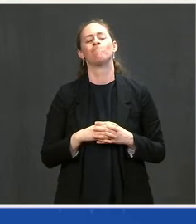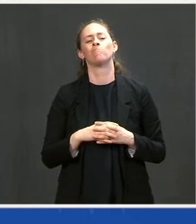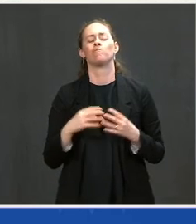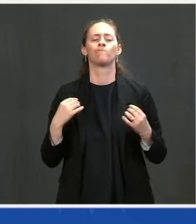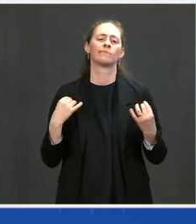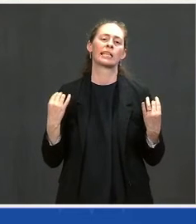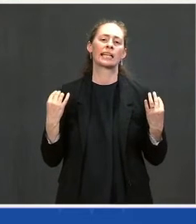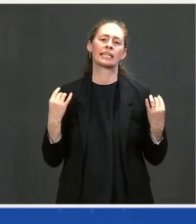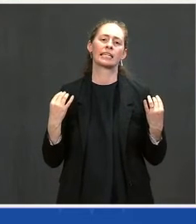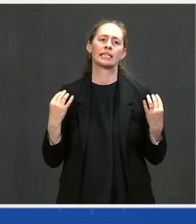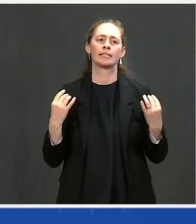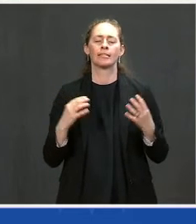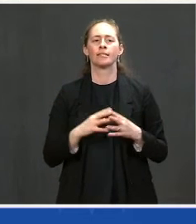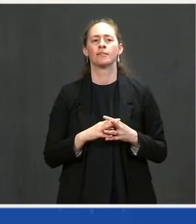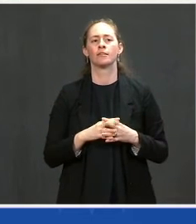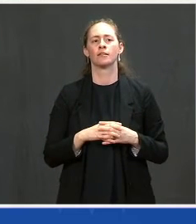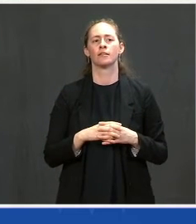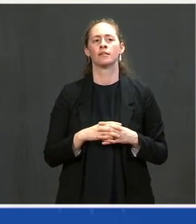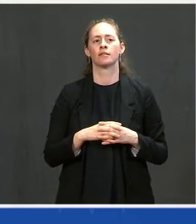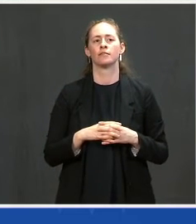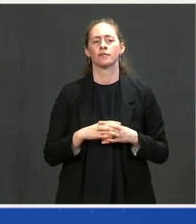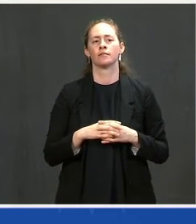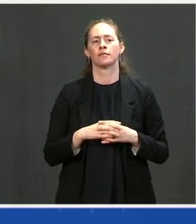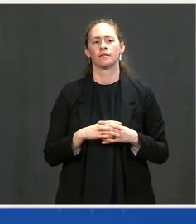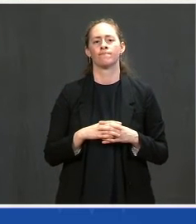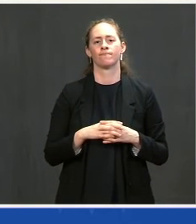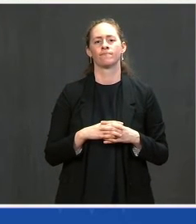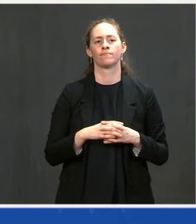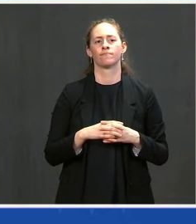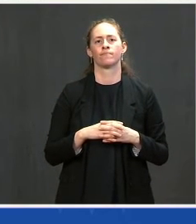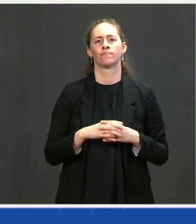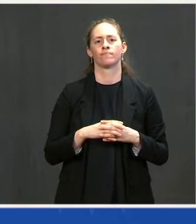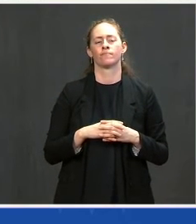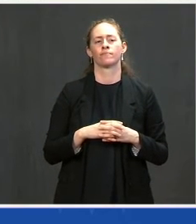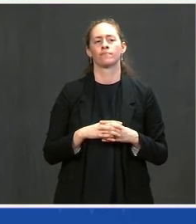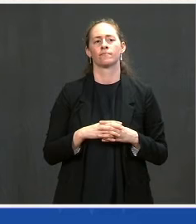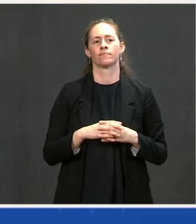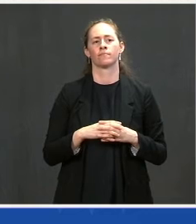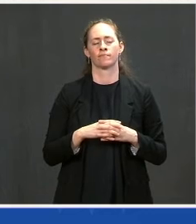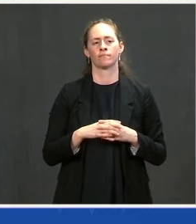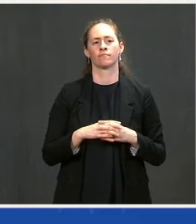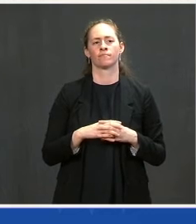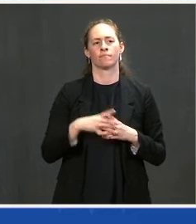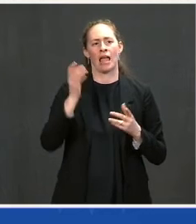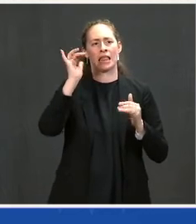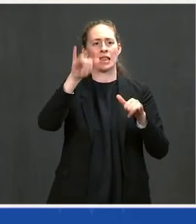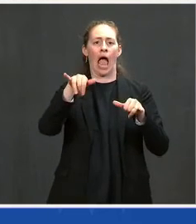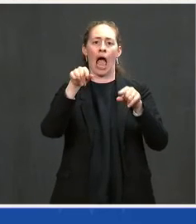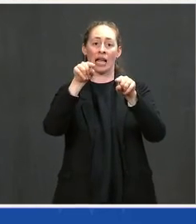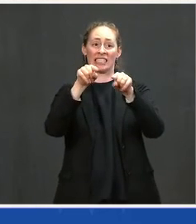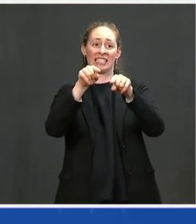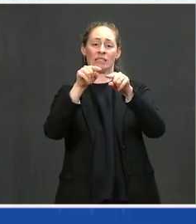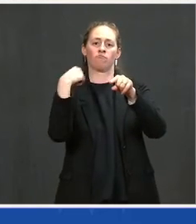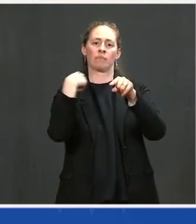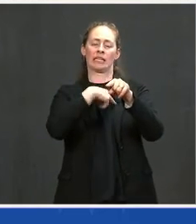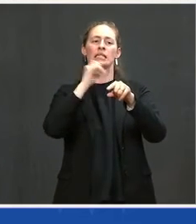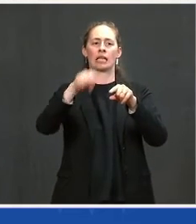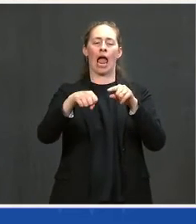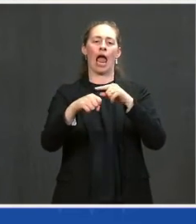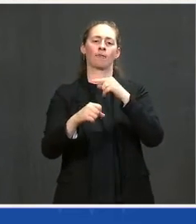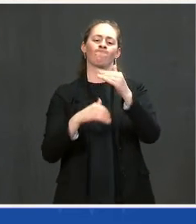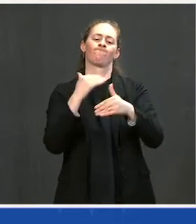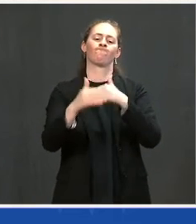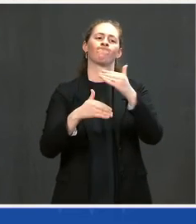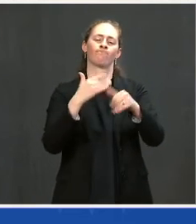it's the place where we will be able to significantly increase American productivity, at the same